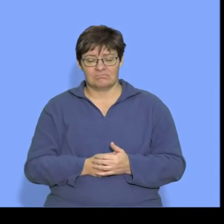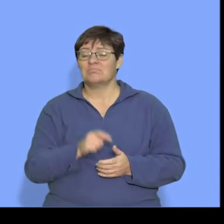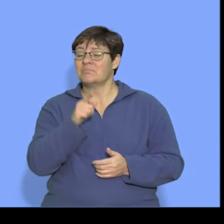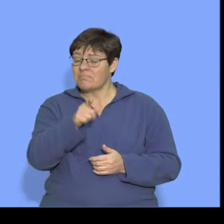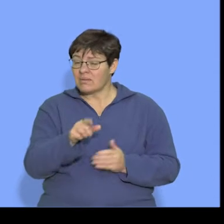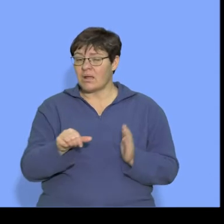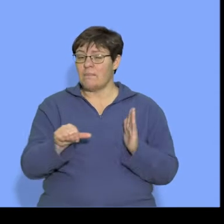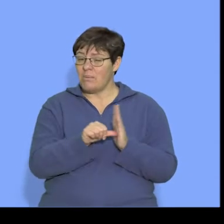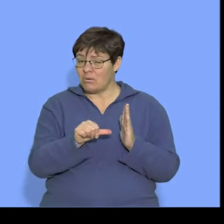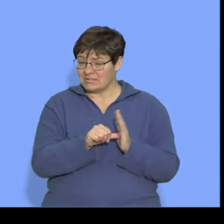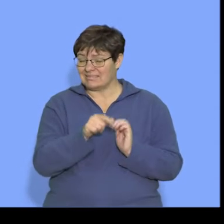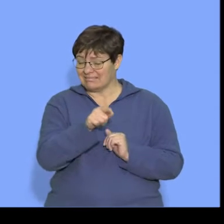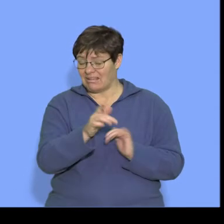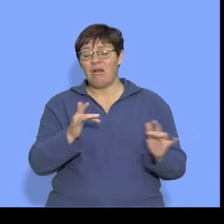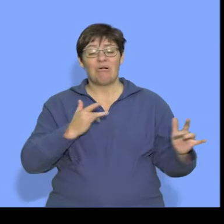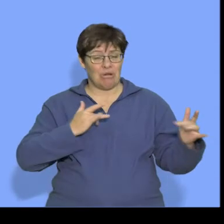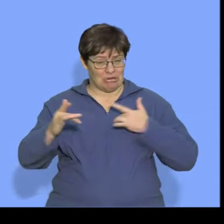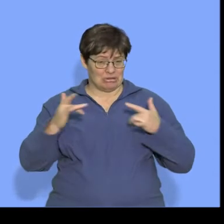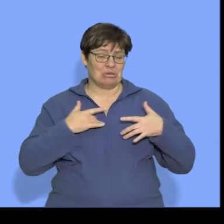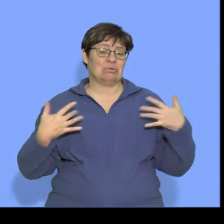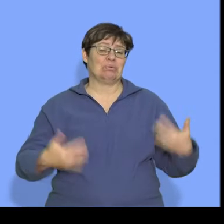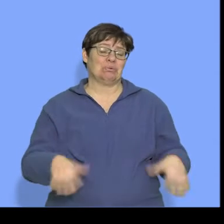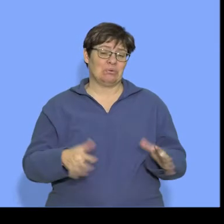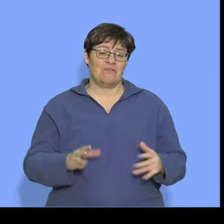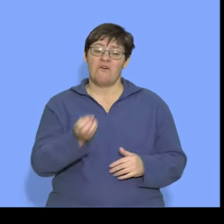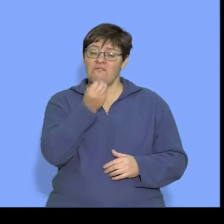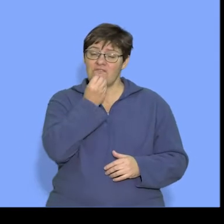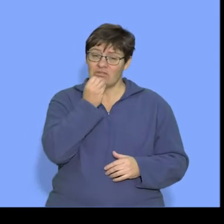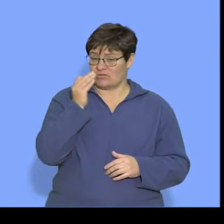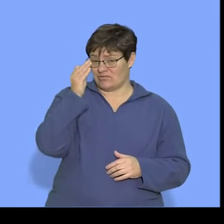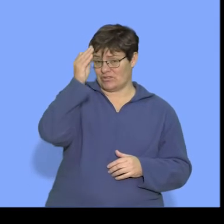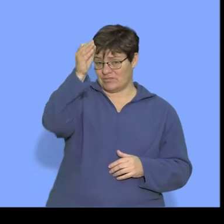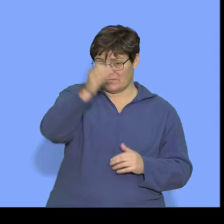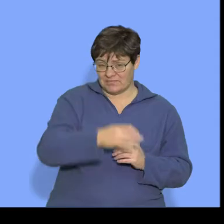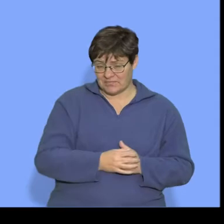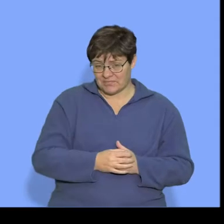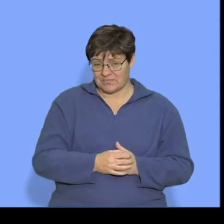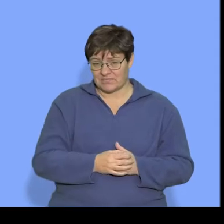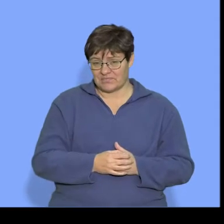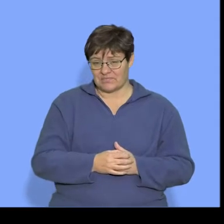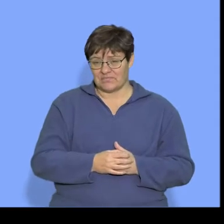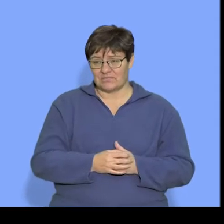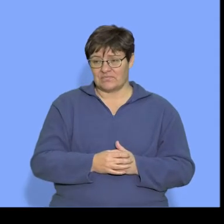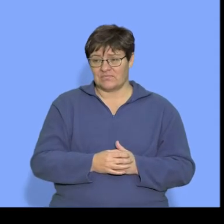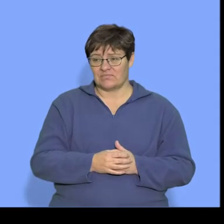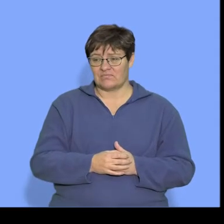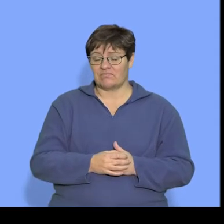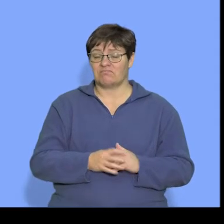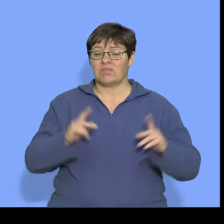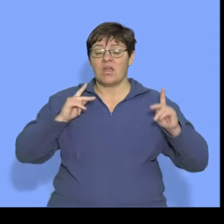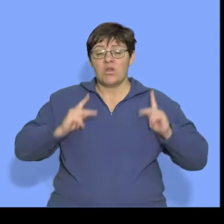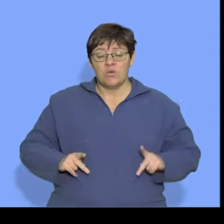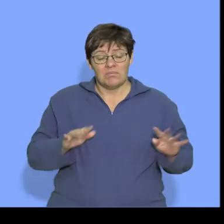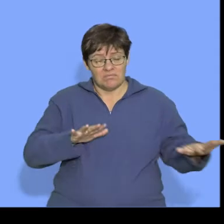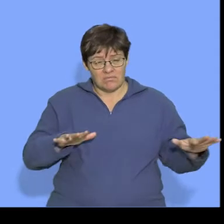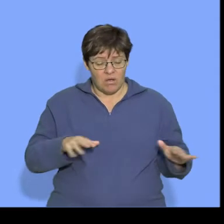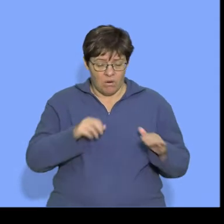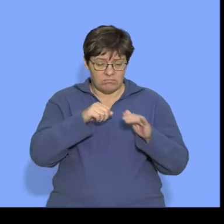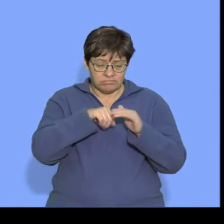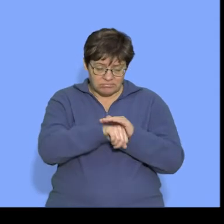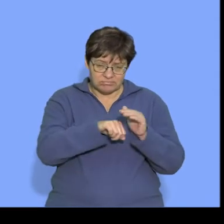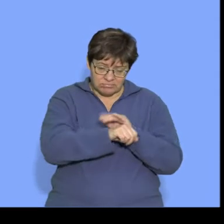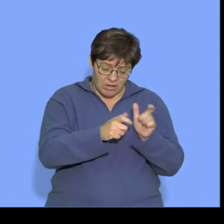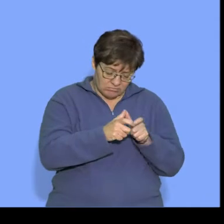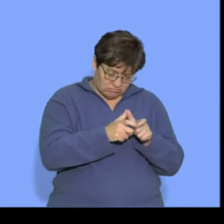significant concern in terms of food security for the future. So the human population has grown significantly